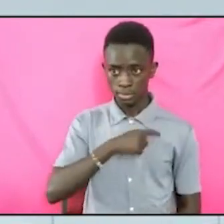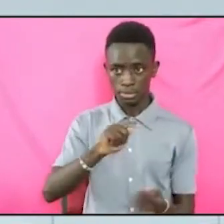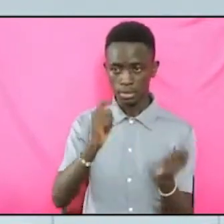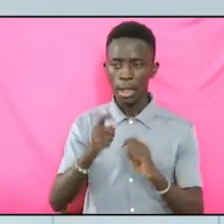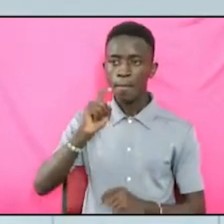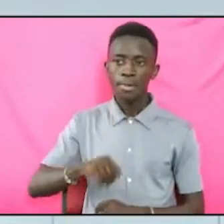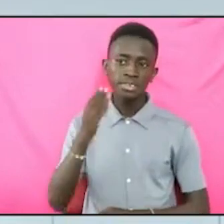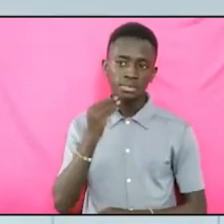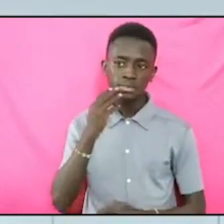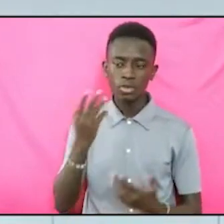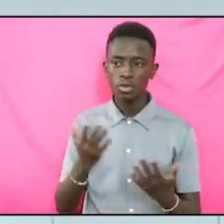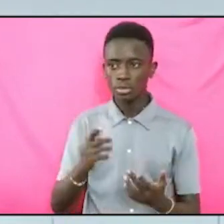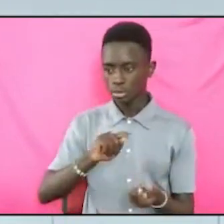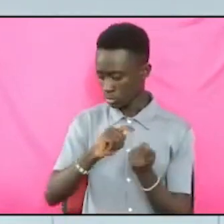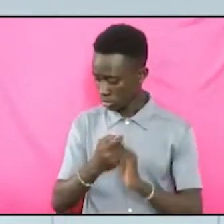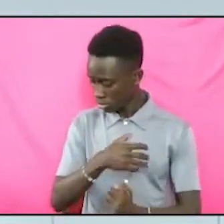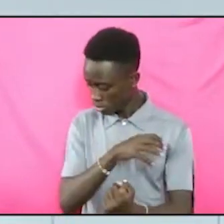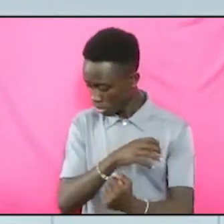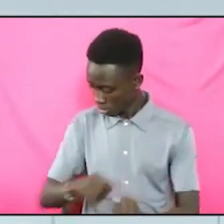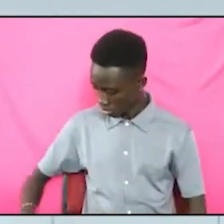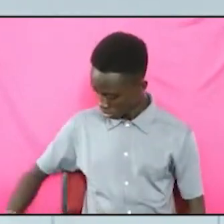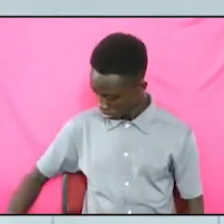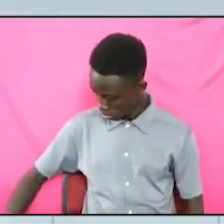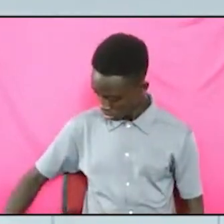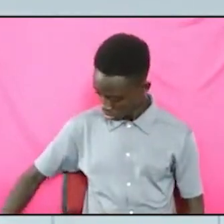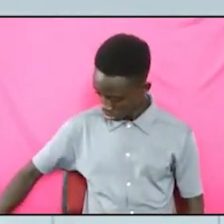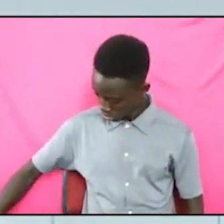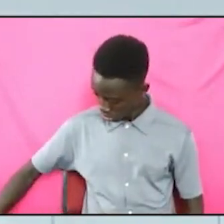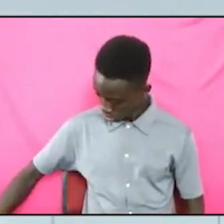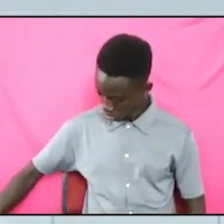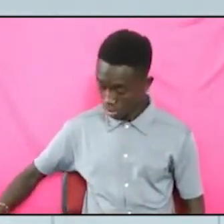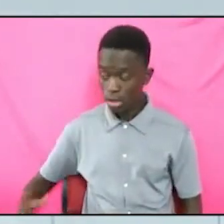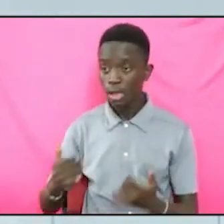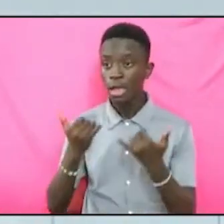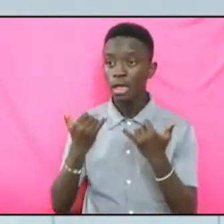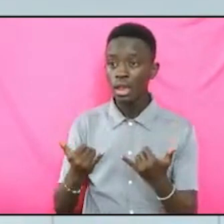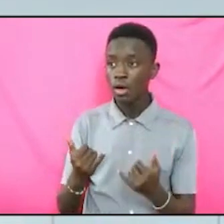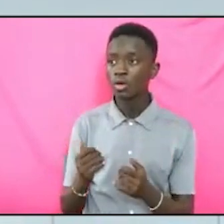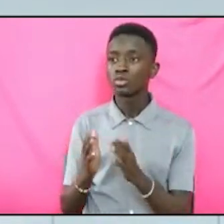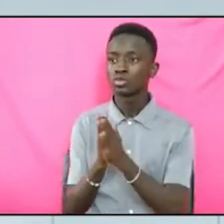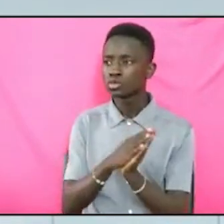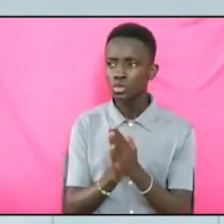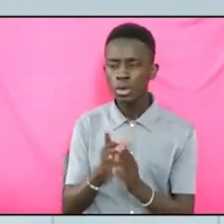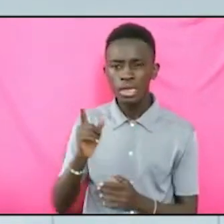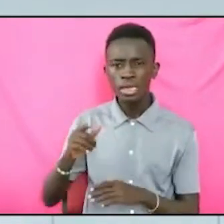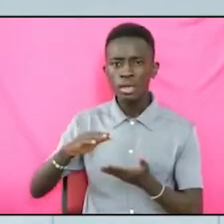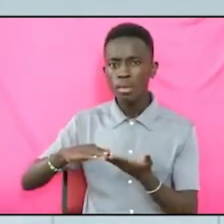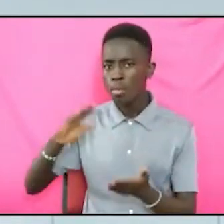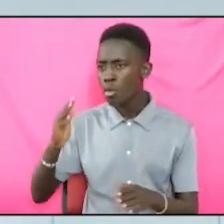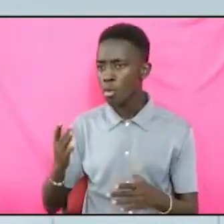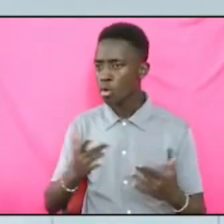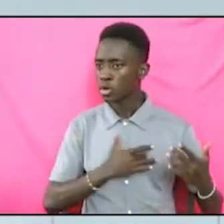before you become an agent. The little unnamed girl is so much